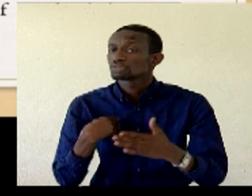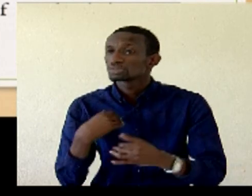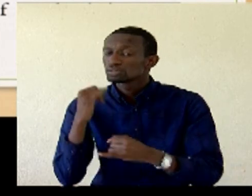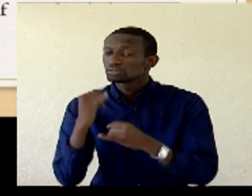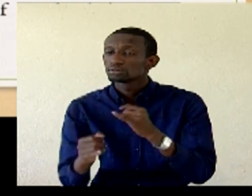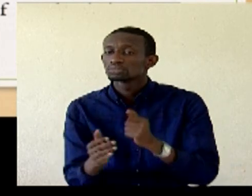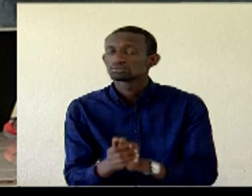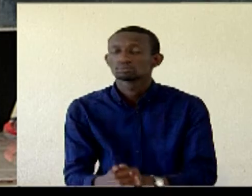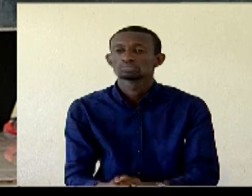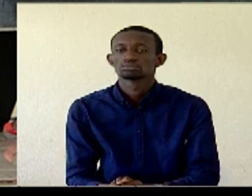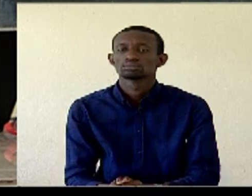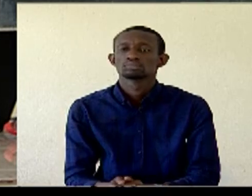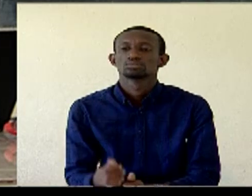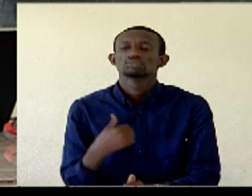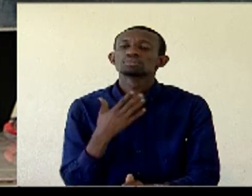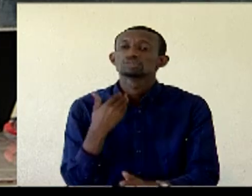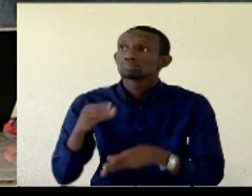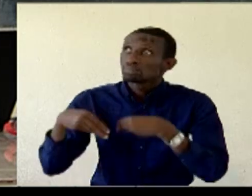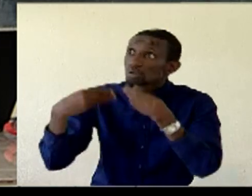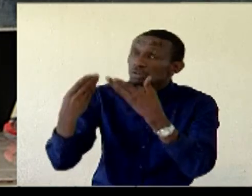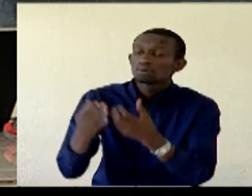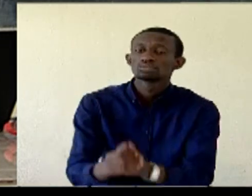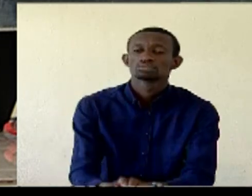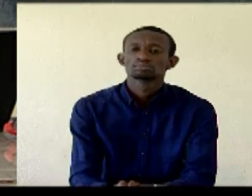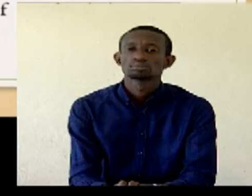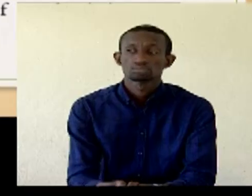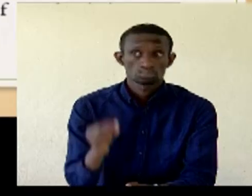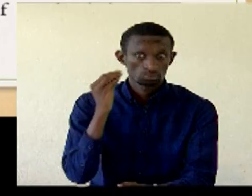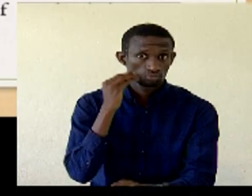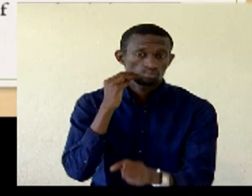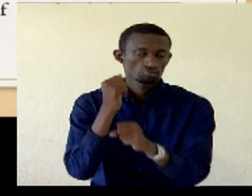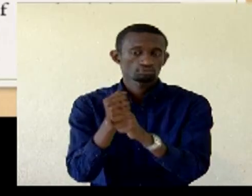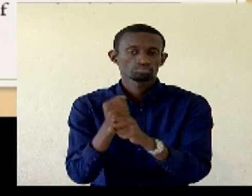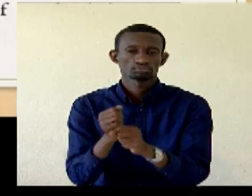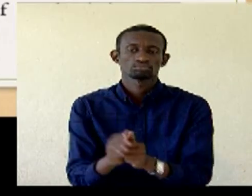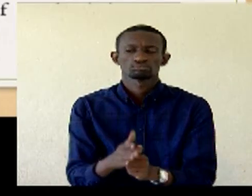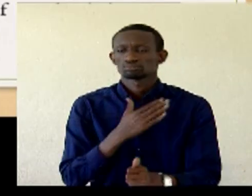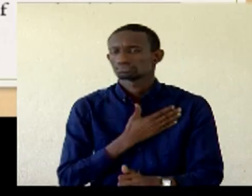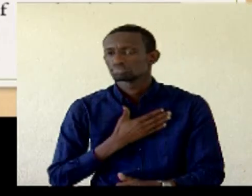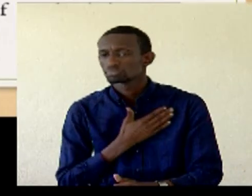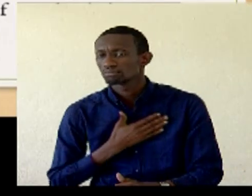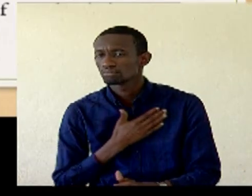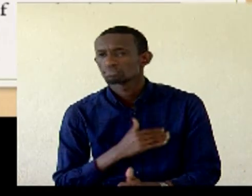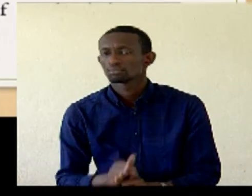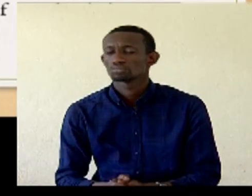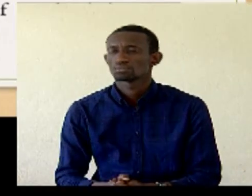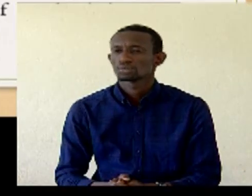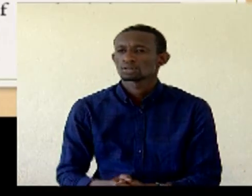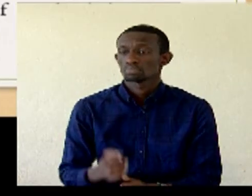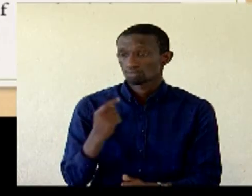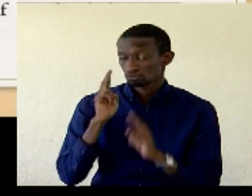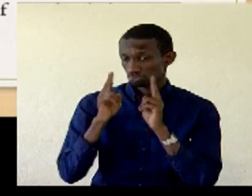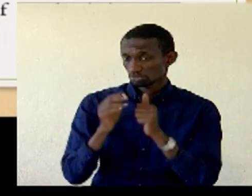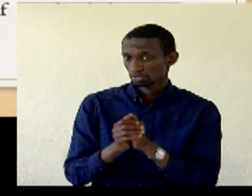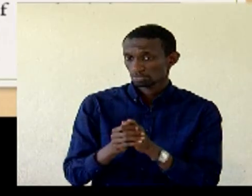just would like to leave you with some homework. So please make sure you capture